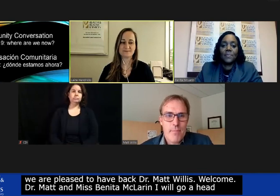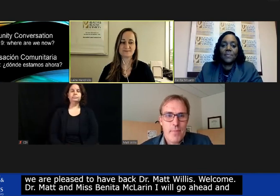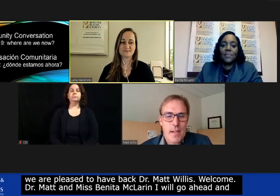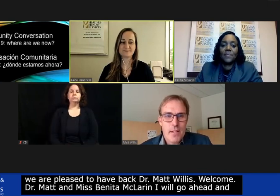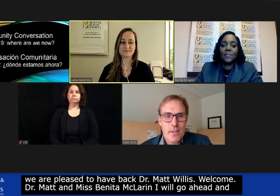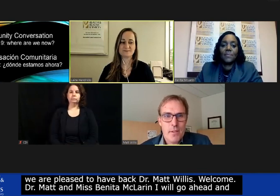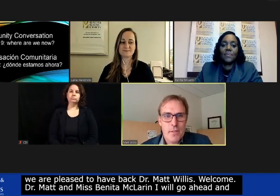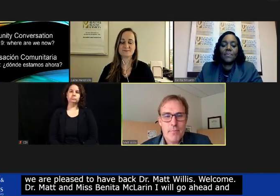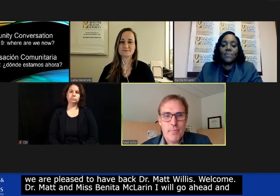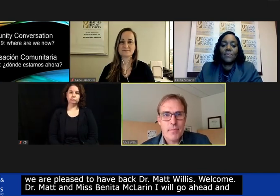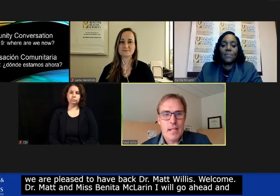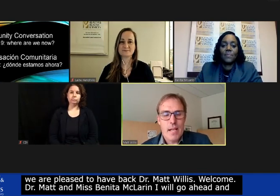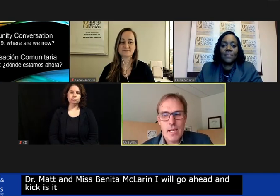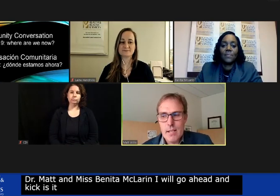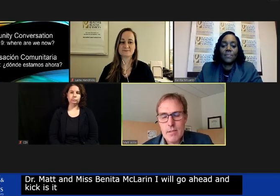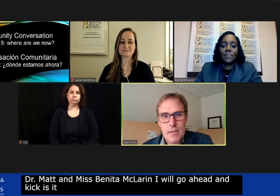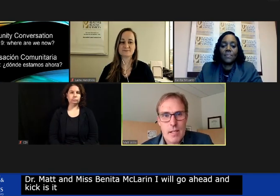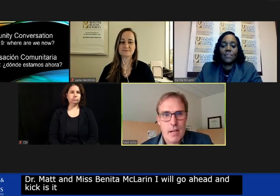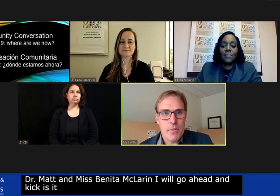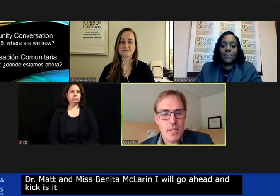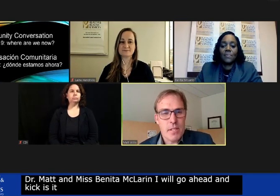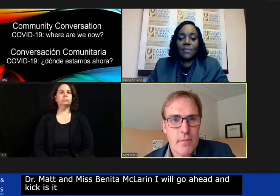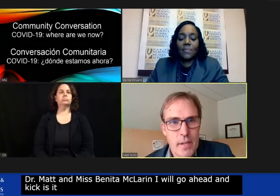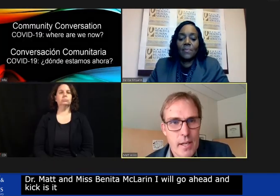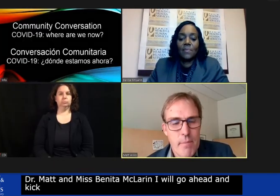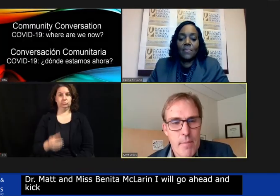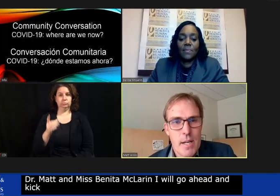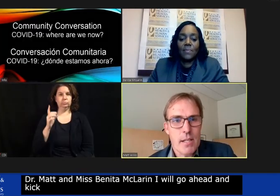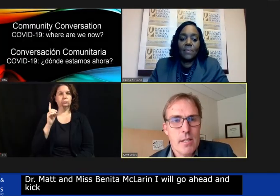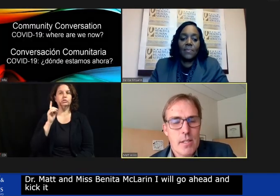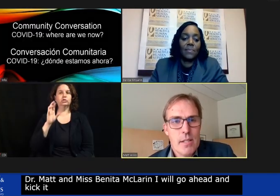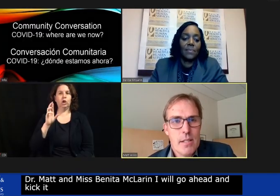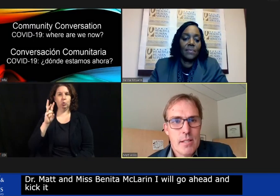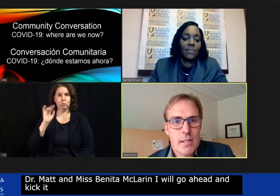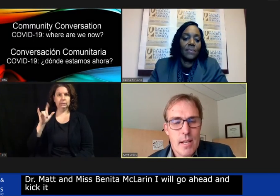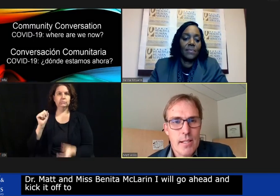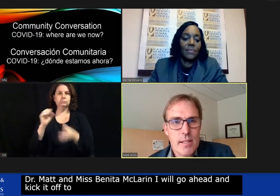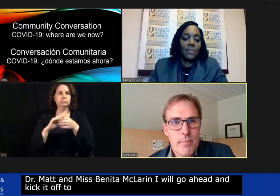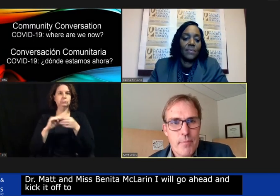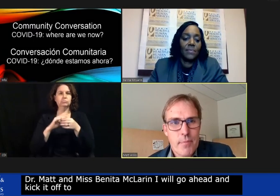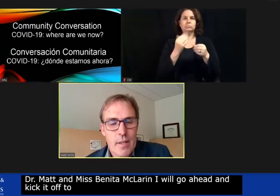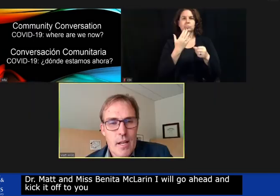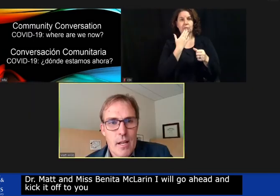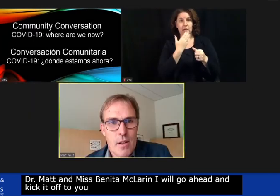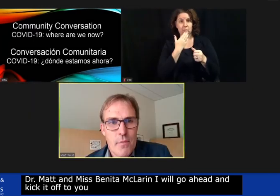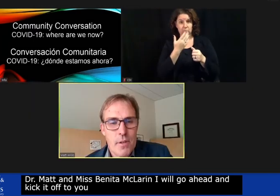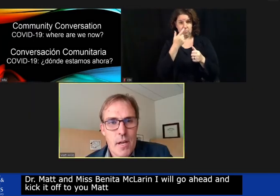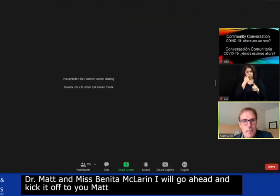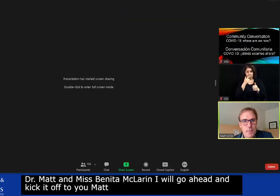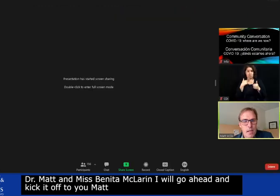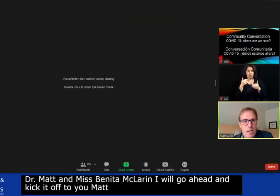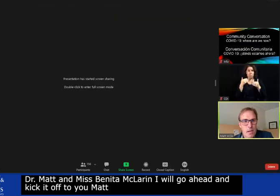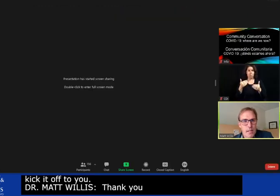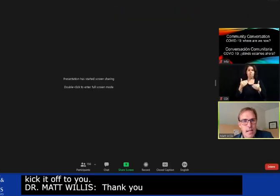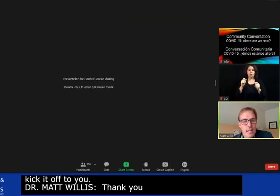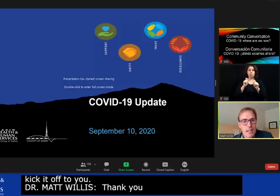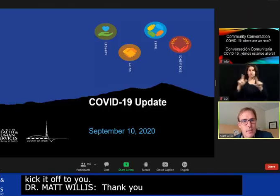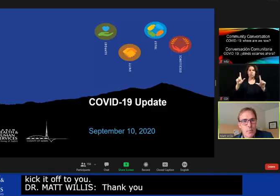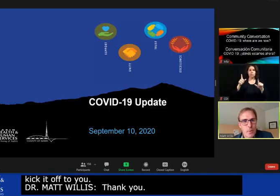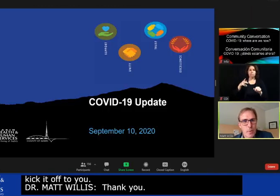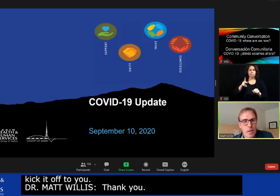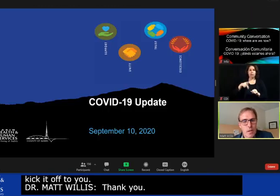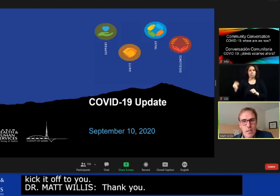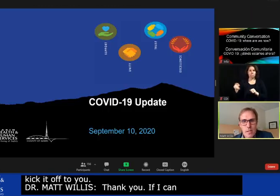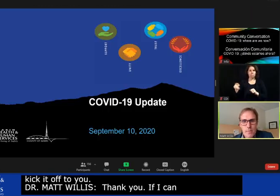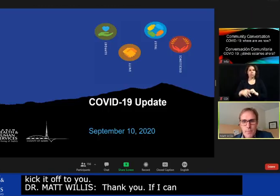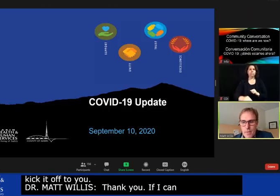Great, thank you, Lady. And Jason, if I could have my slides, I'll offer an update on our status of where